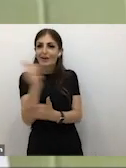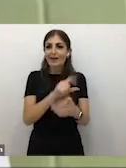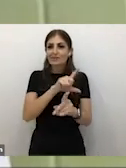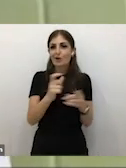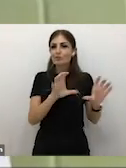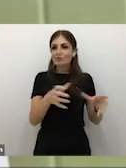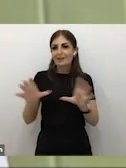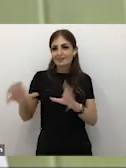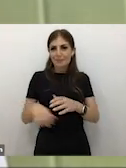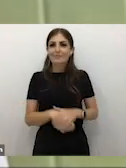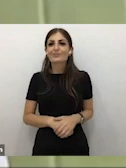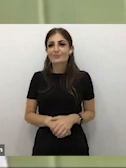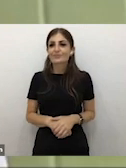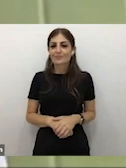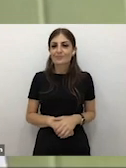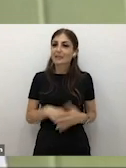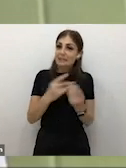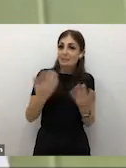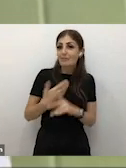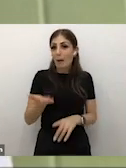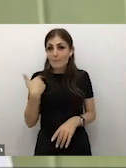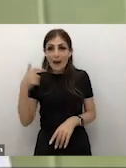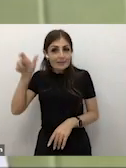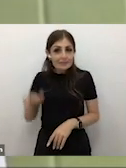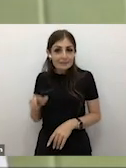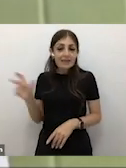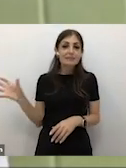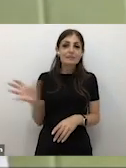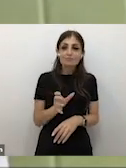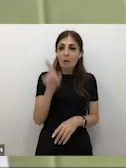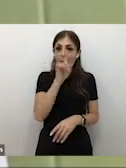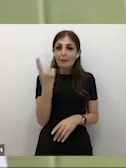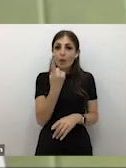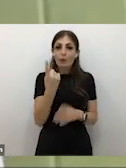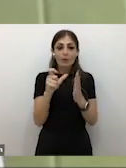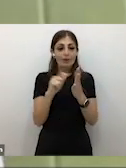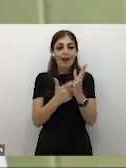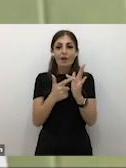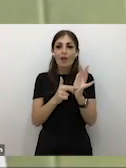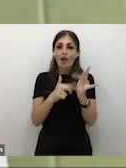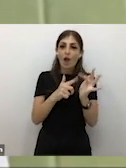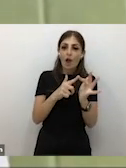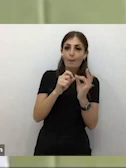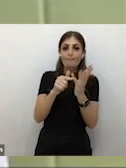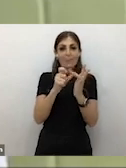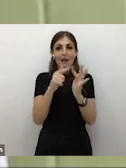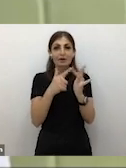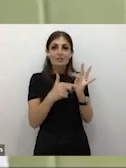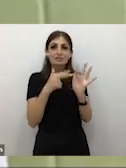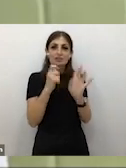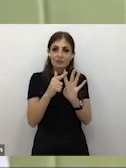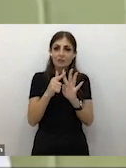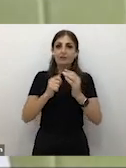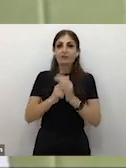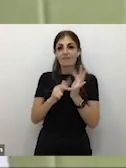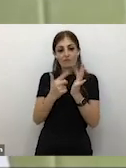sector. Some of our past guests include speakers like Caroline Bowditch, Wesley Enoch, and